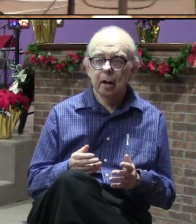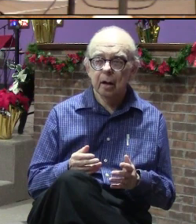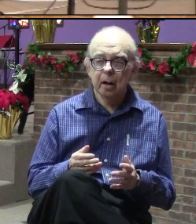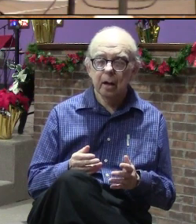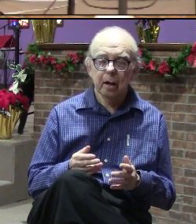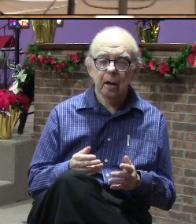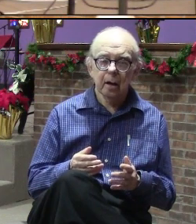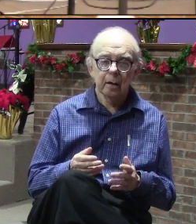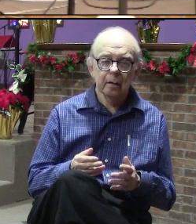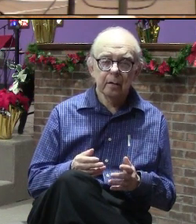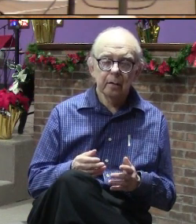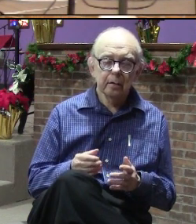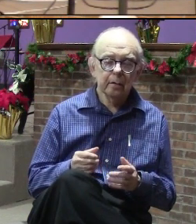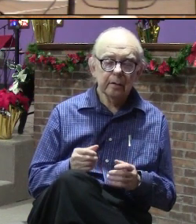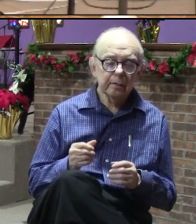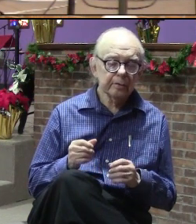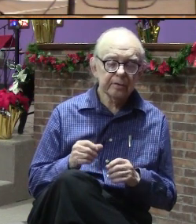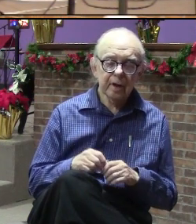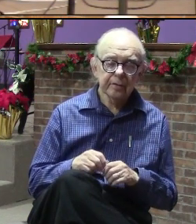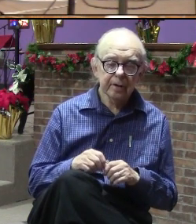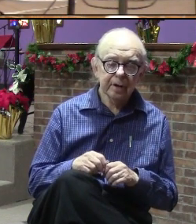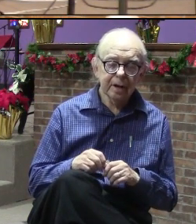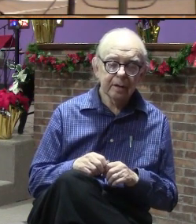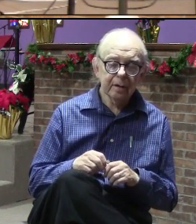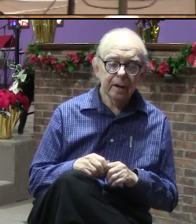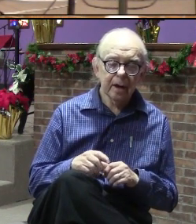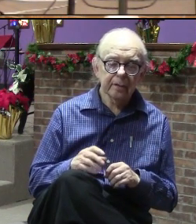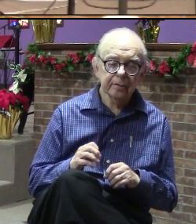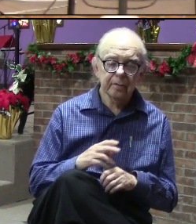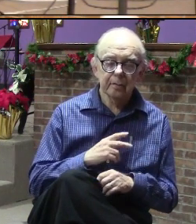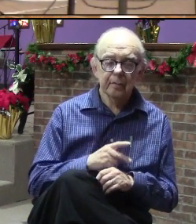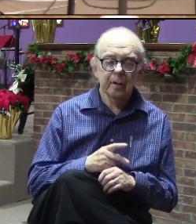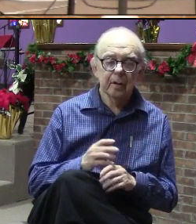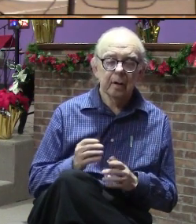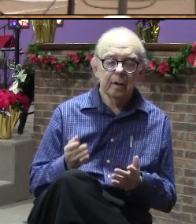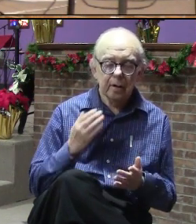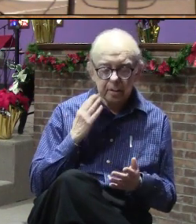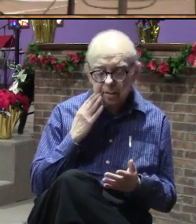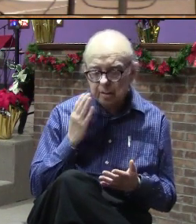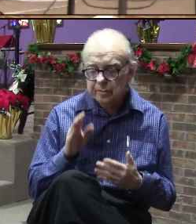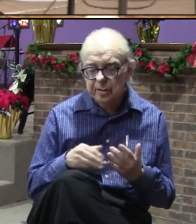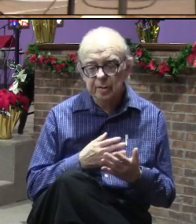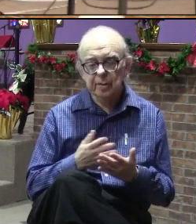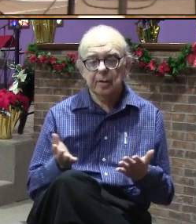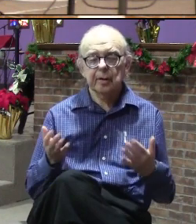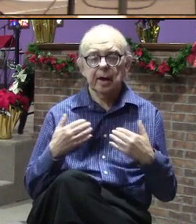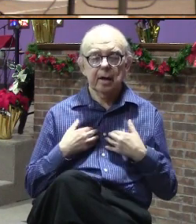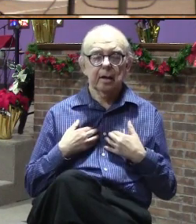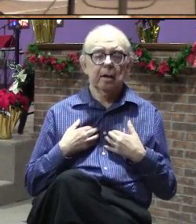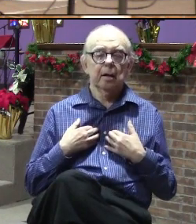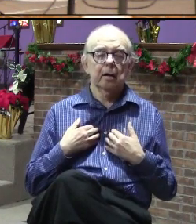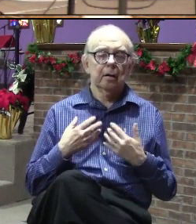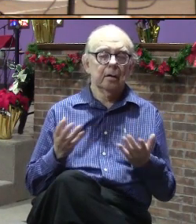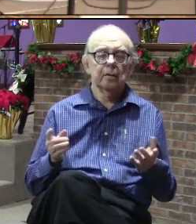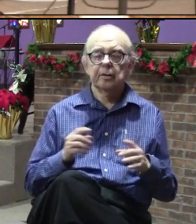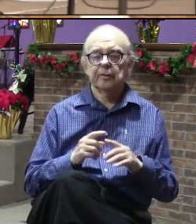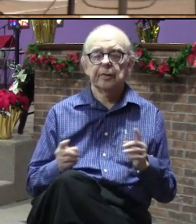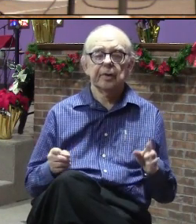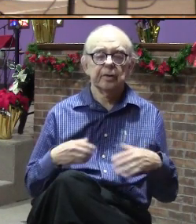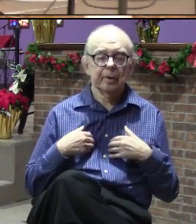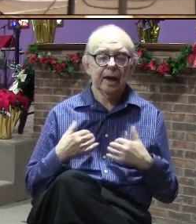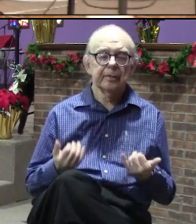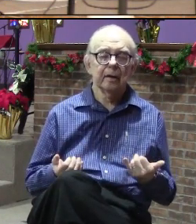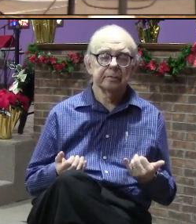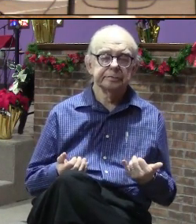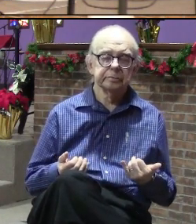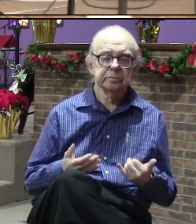was not the gas-powered engines. It was not all of the knowledge and everything else that we've got and the vaccinations and all of these other things.